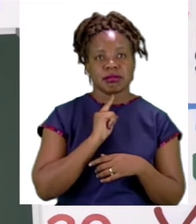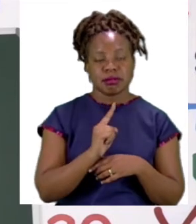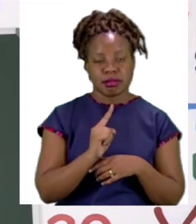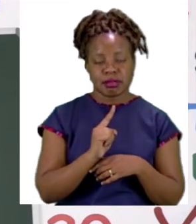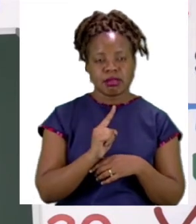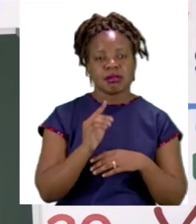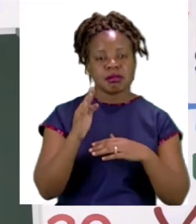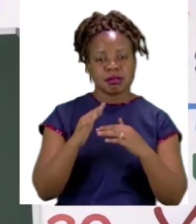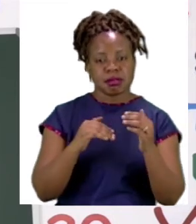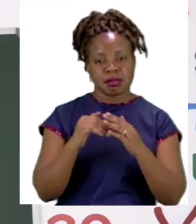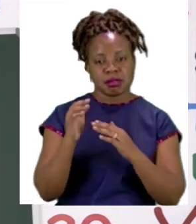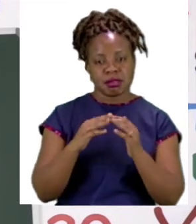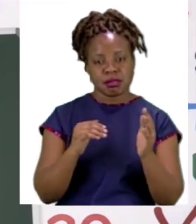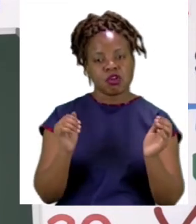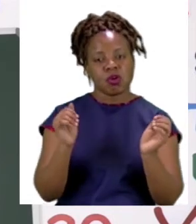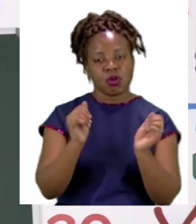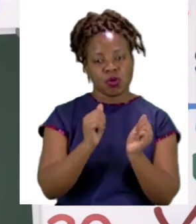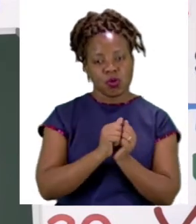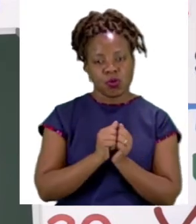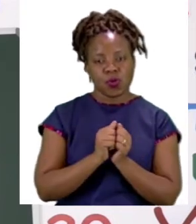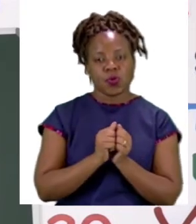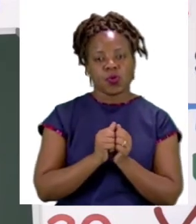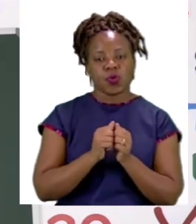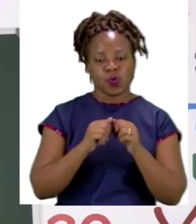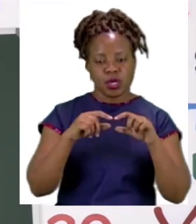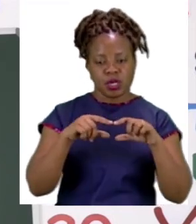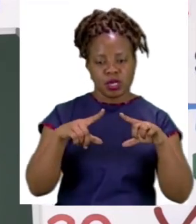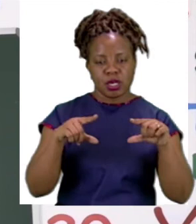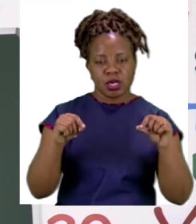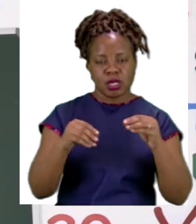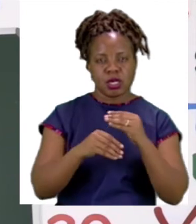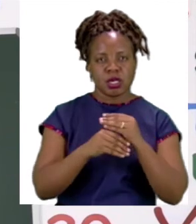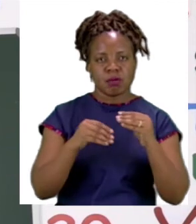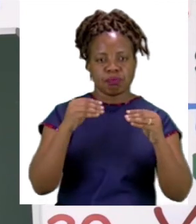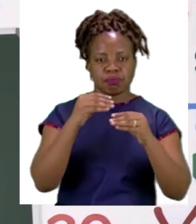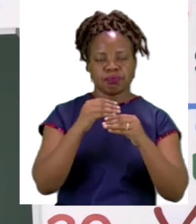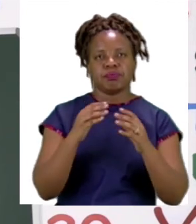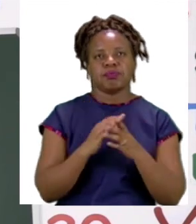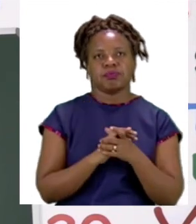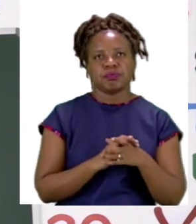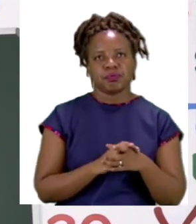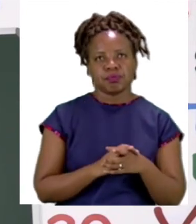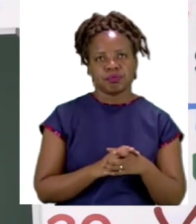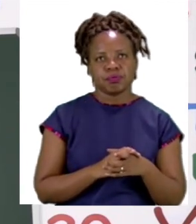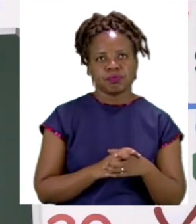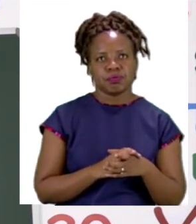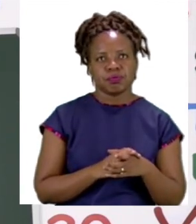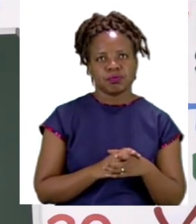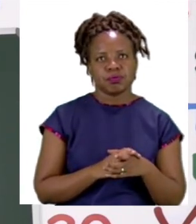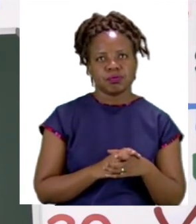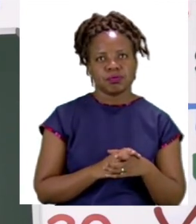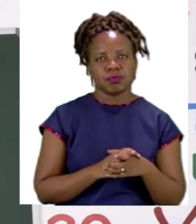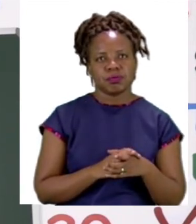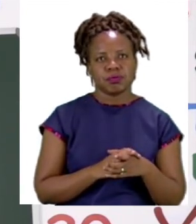bricks. So I'm going to continue my line. Remember, our lines go